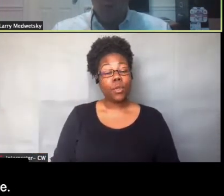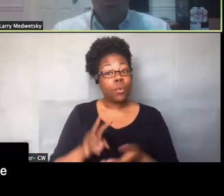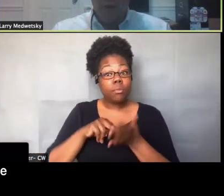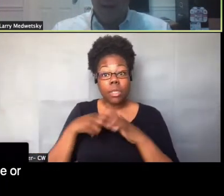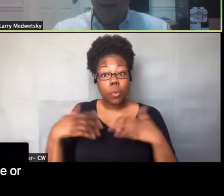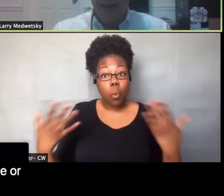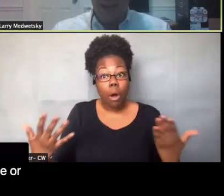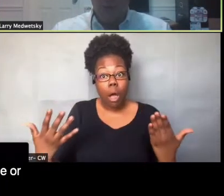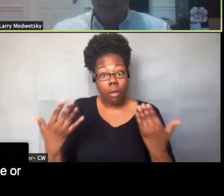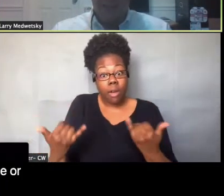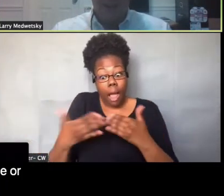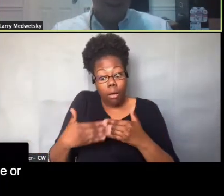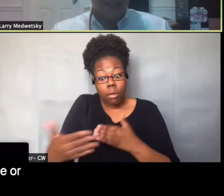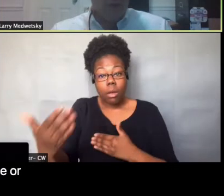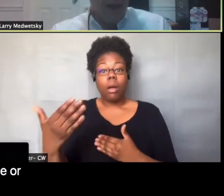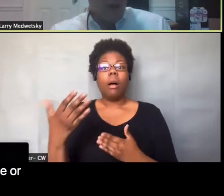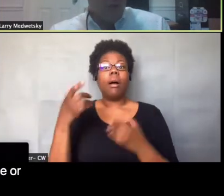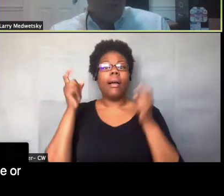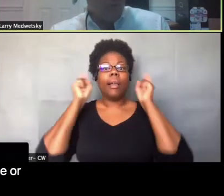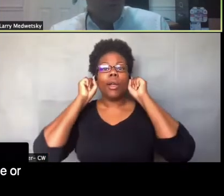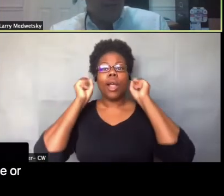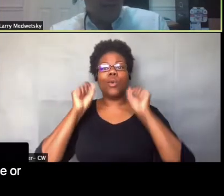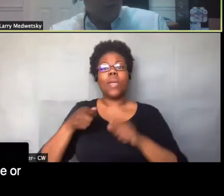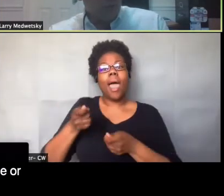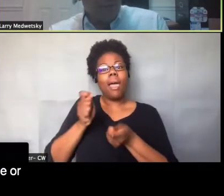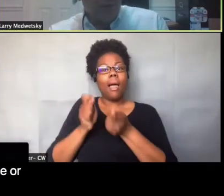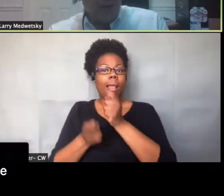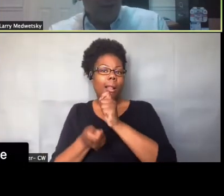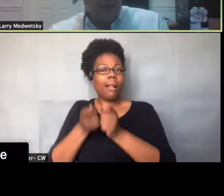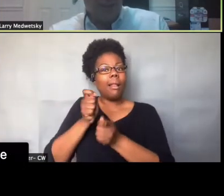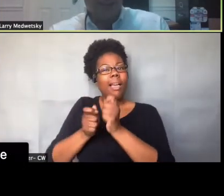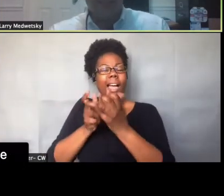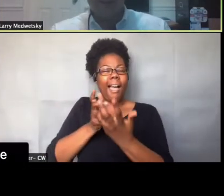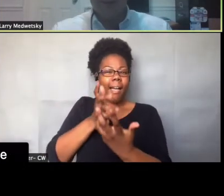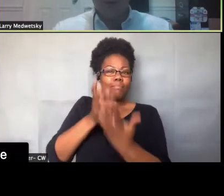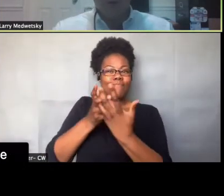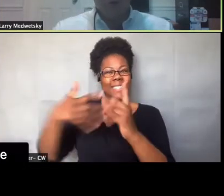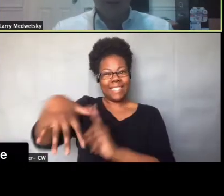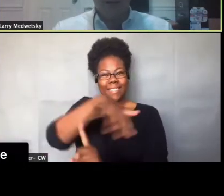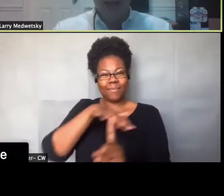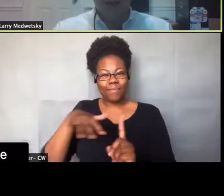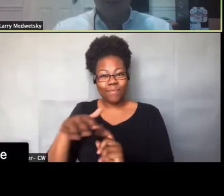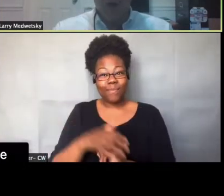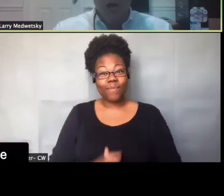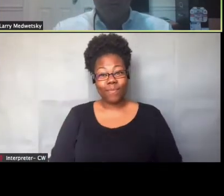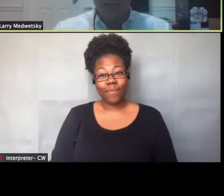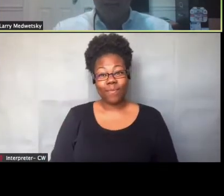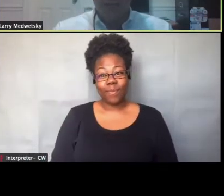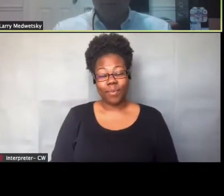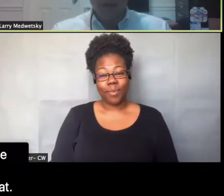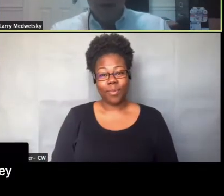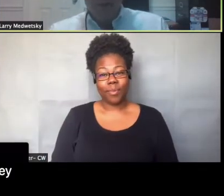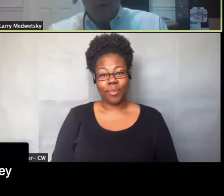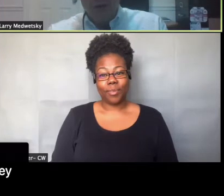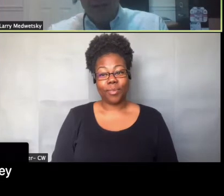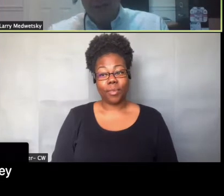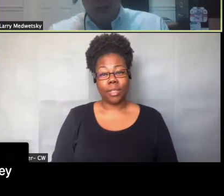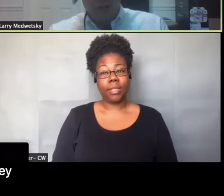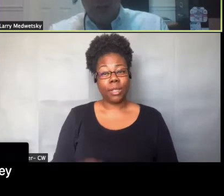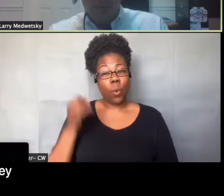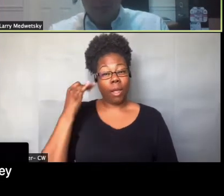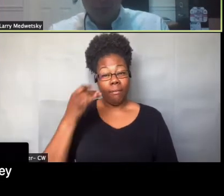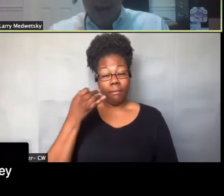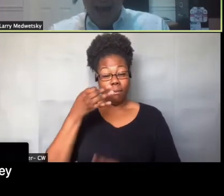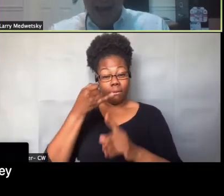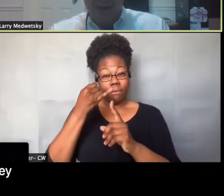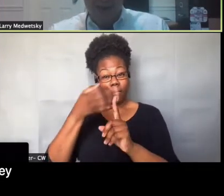without worry of any whistling. So now for individuals with profound hearing loss, we can have the volume they need. For individuals